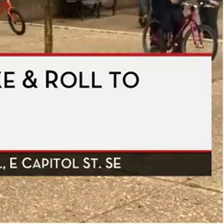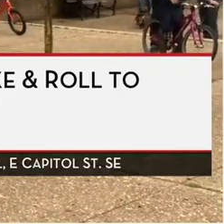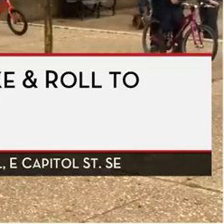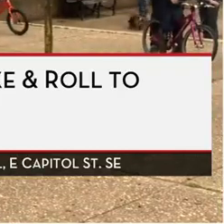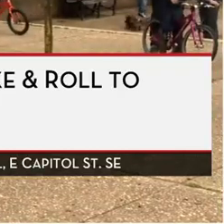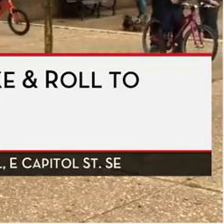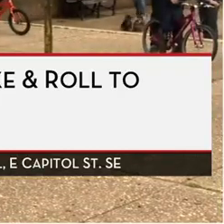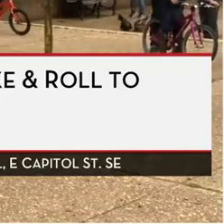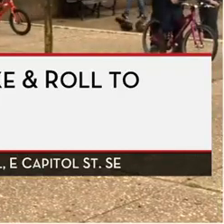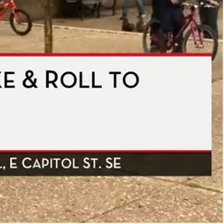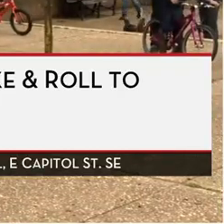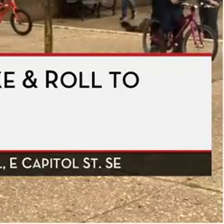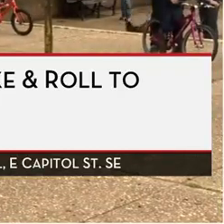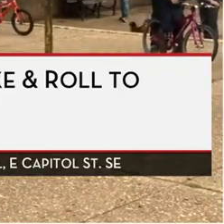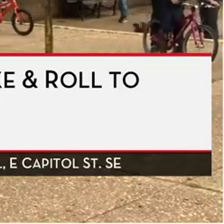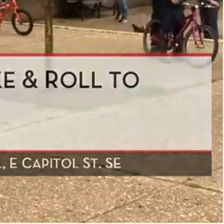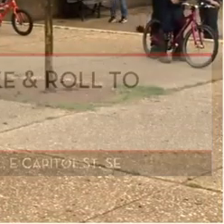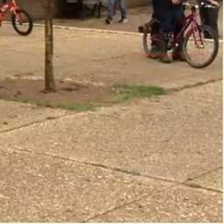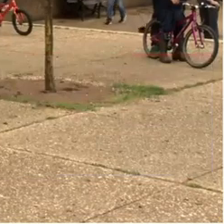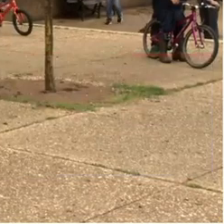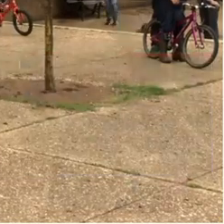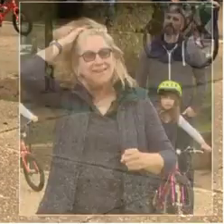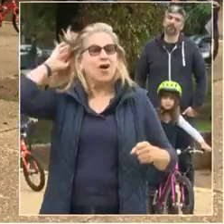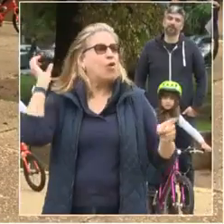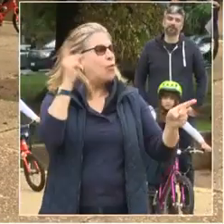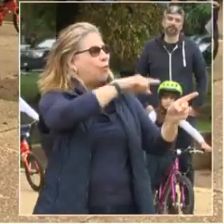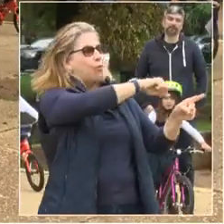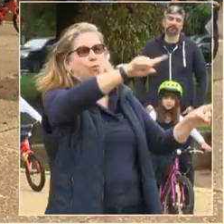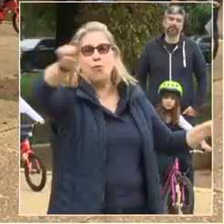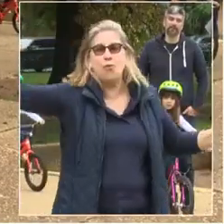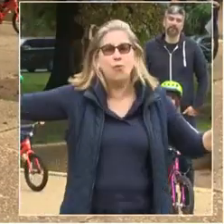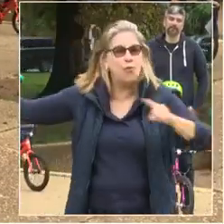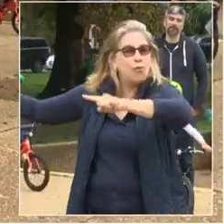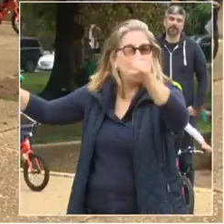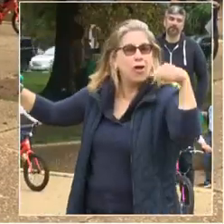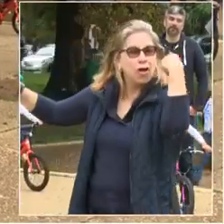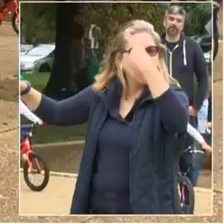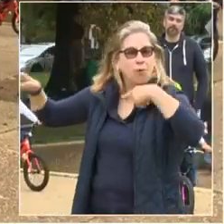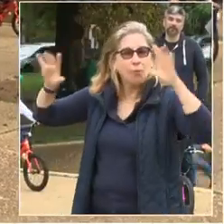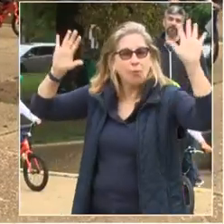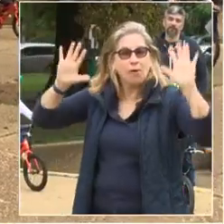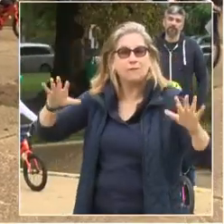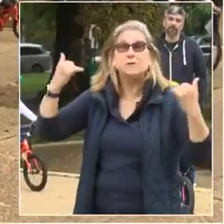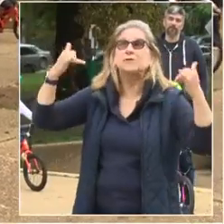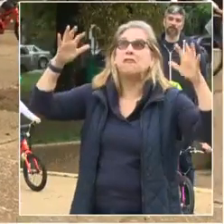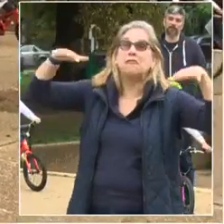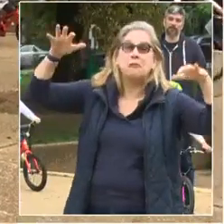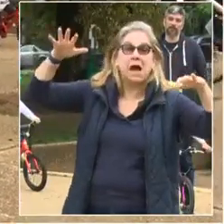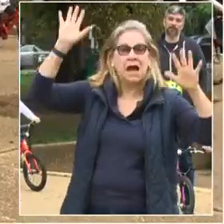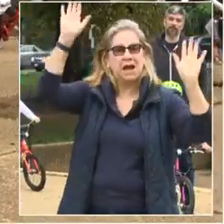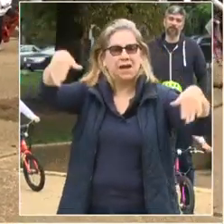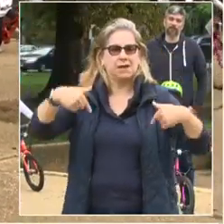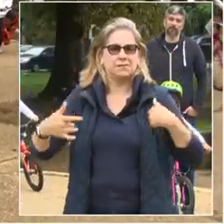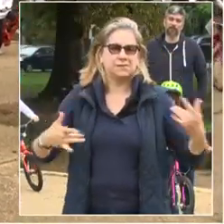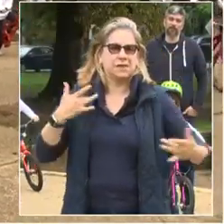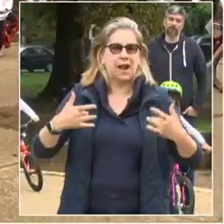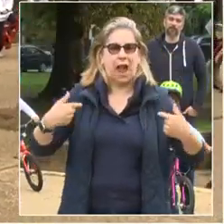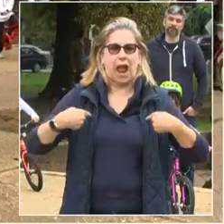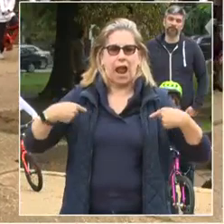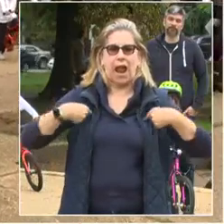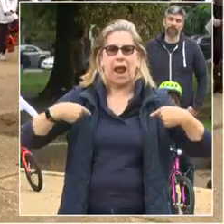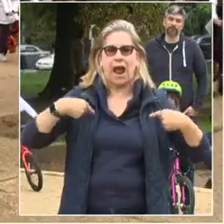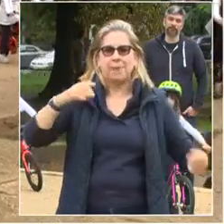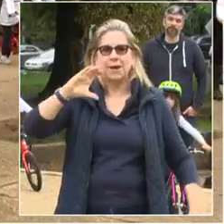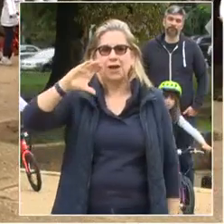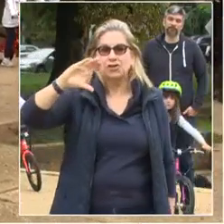You guys look great. The weather's held off. I am excited. Again, I'm Charles Allen, your Ward 6 council member. Thanks to everybody who helps put